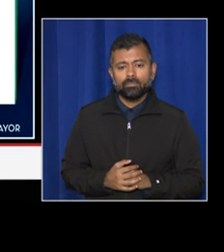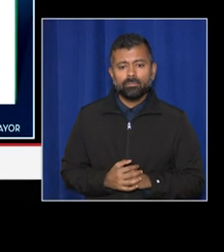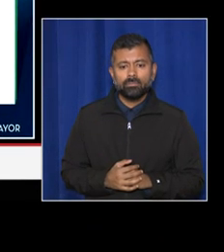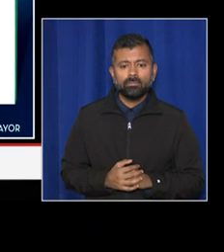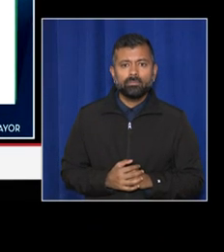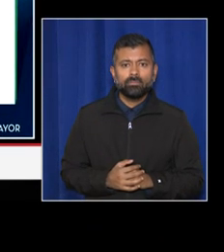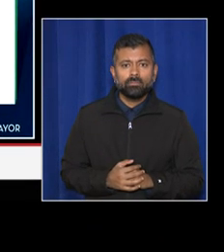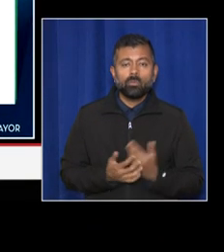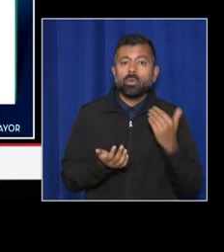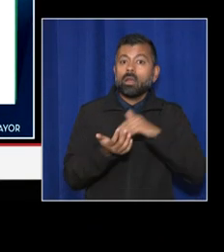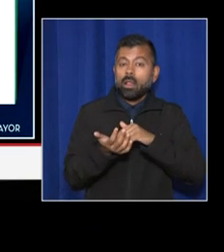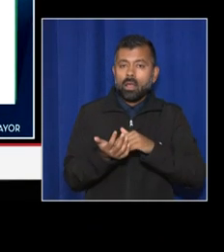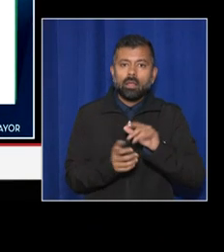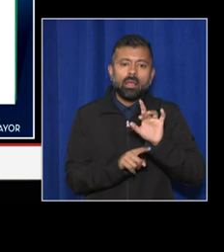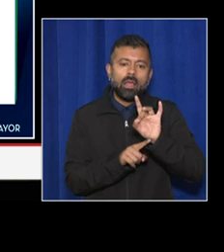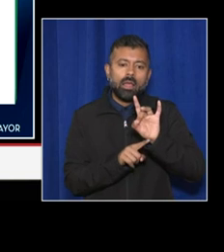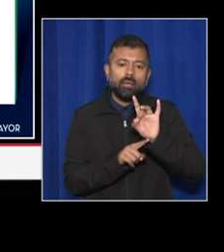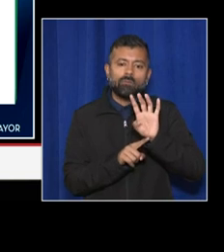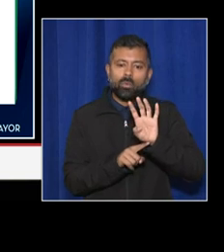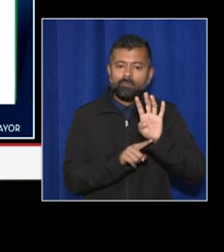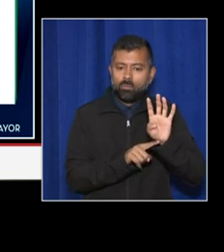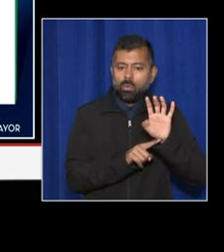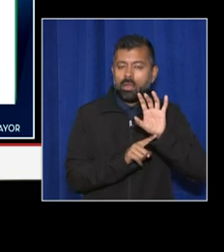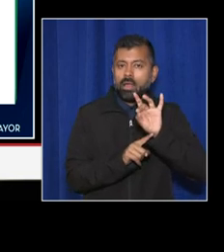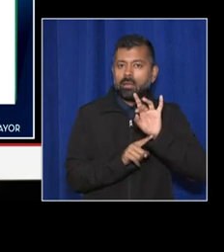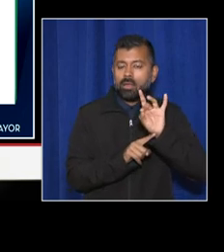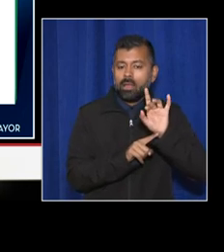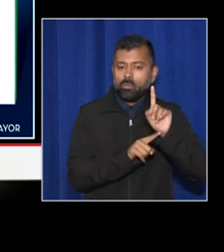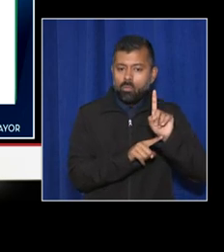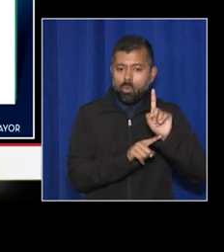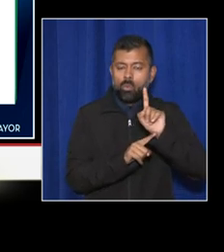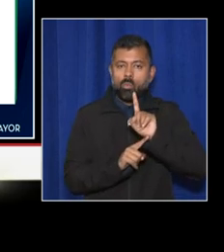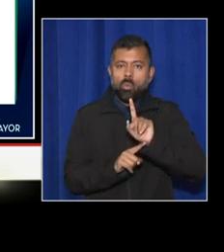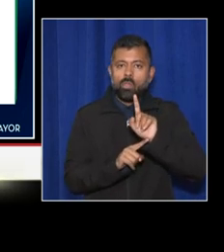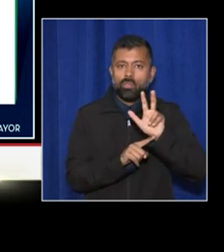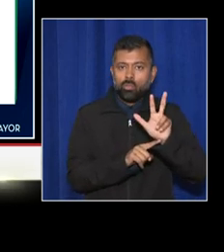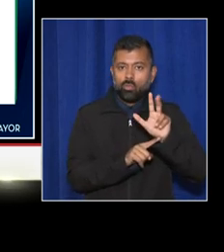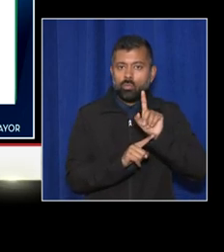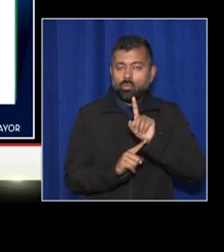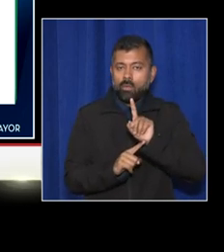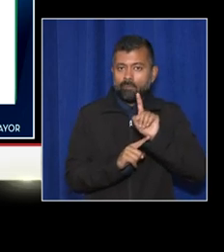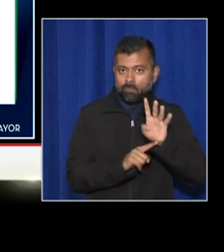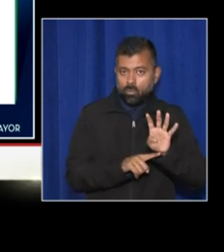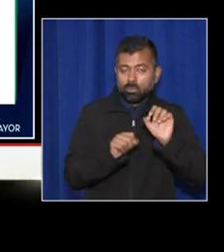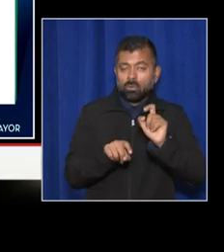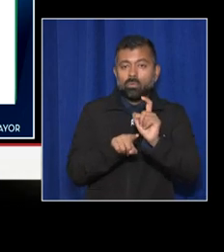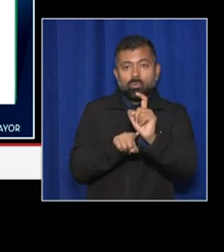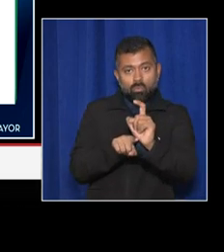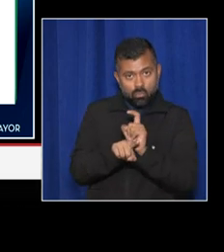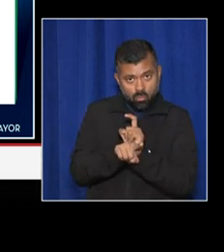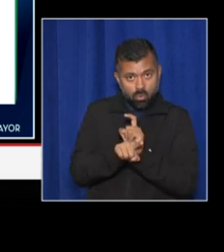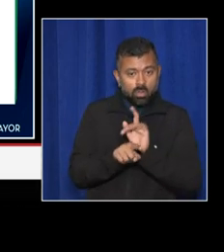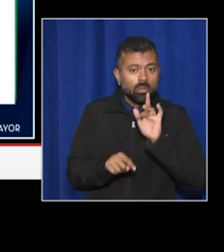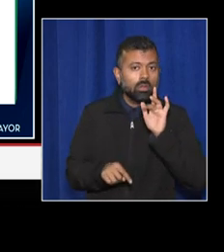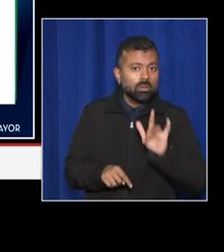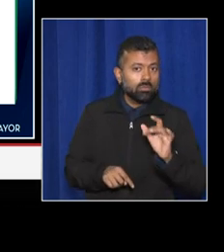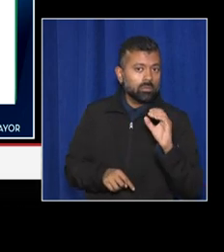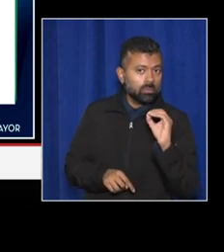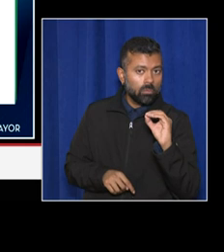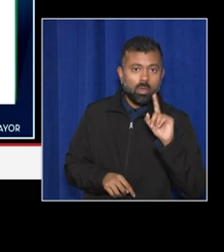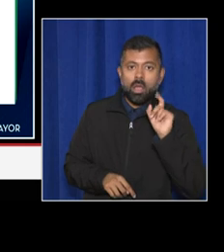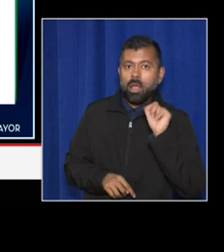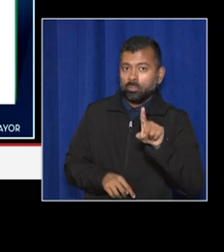844-881-1314 and press 0. We also have some people watching online, and I'm going to call out an online question. And it's to repeat the